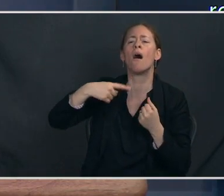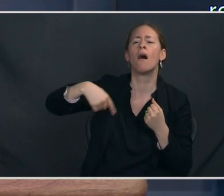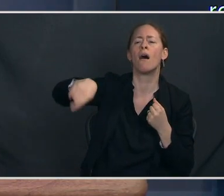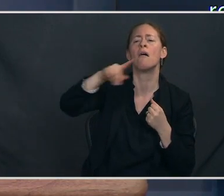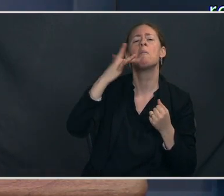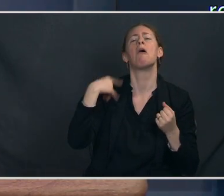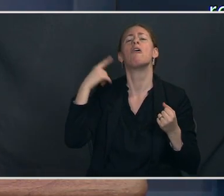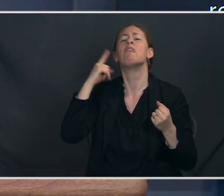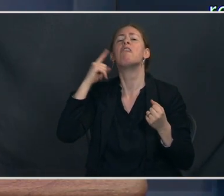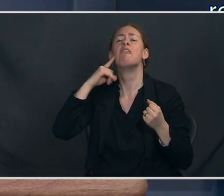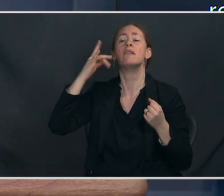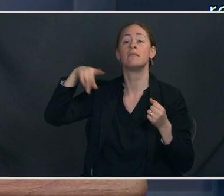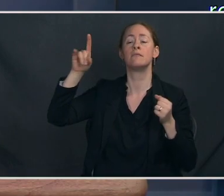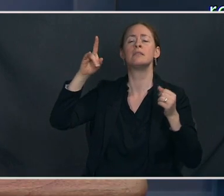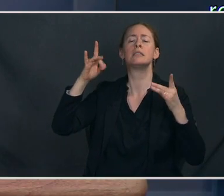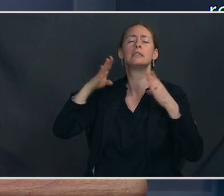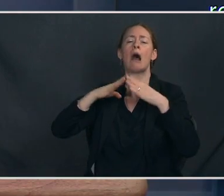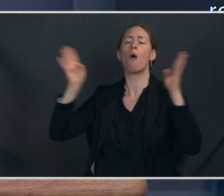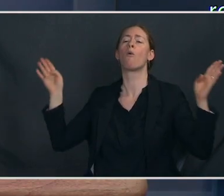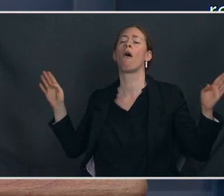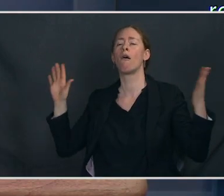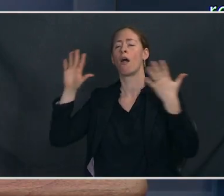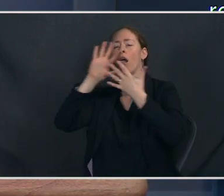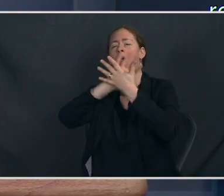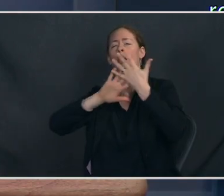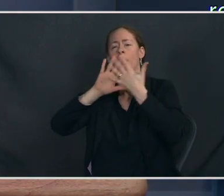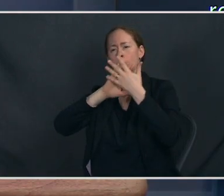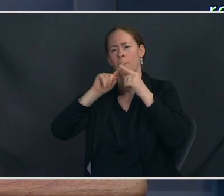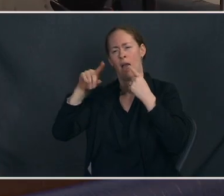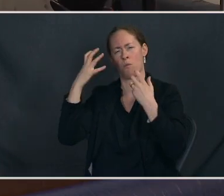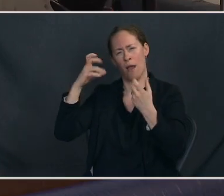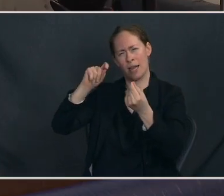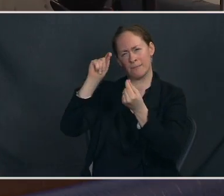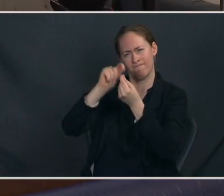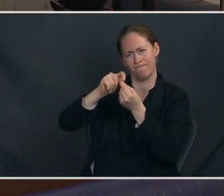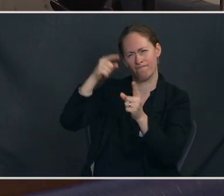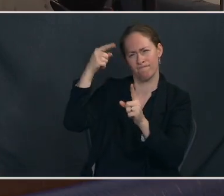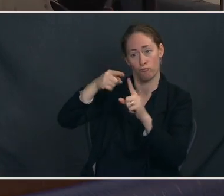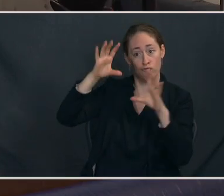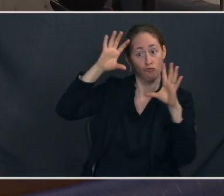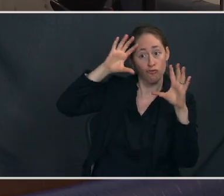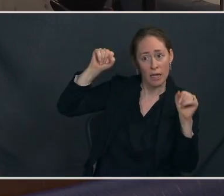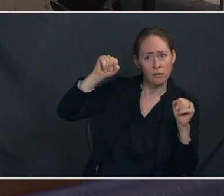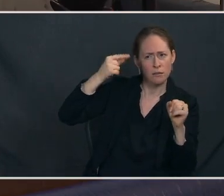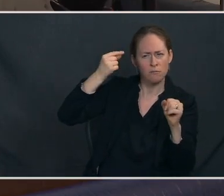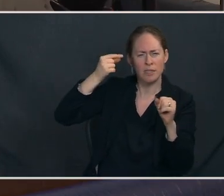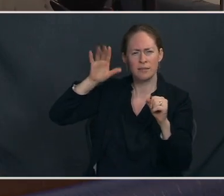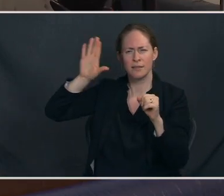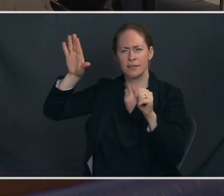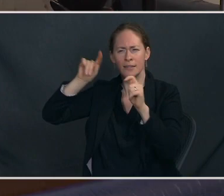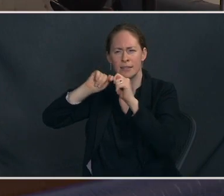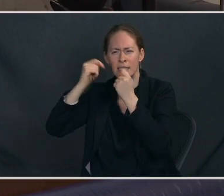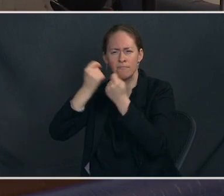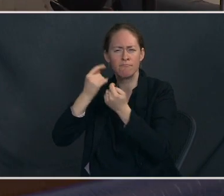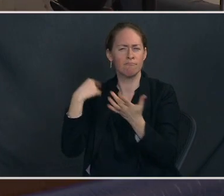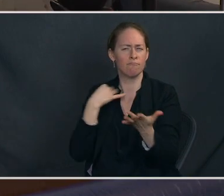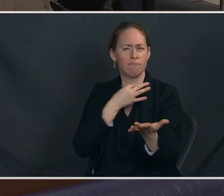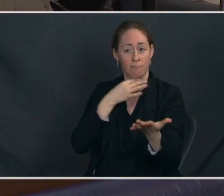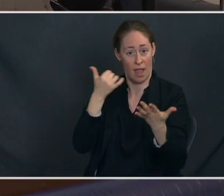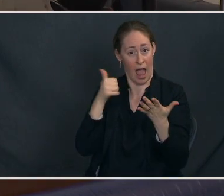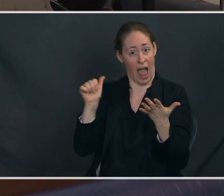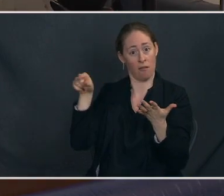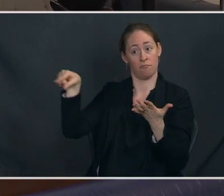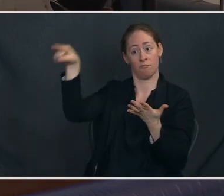terms of the conversations that Brandeis is having, or the president for that matter, or anyone on your team, has any Republican come forward to give